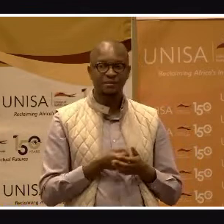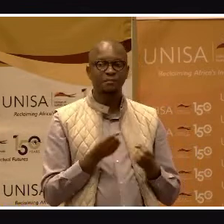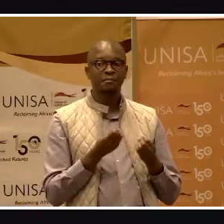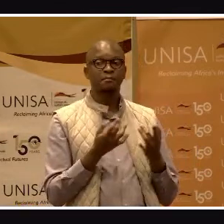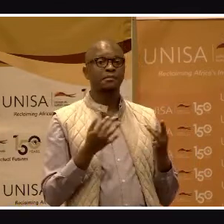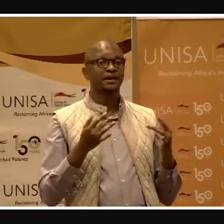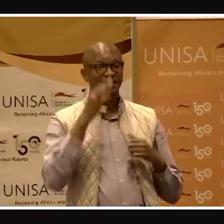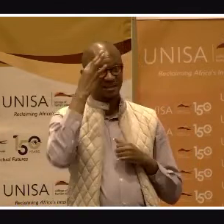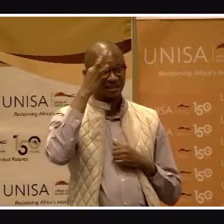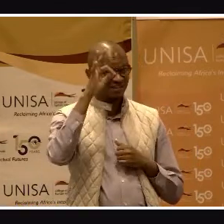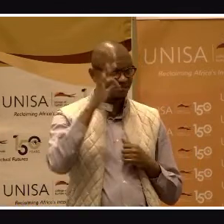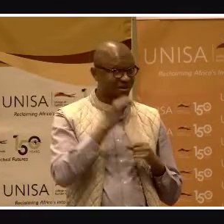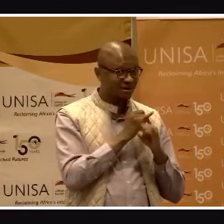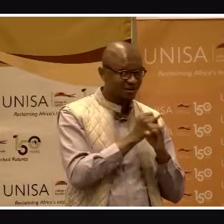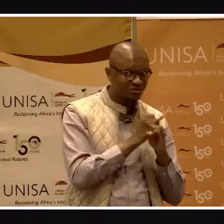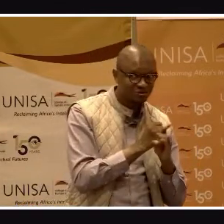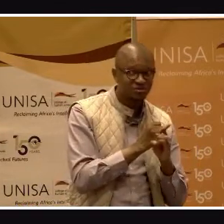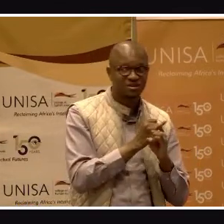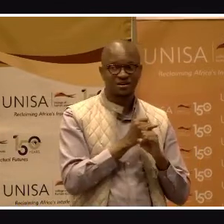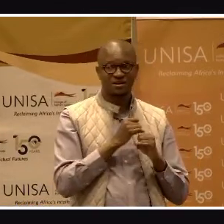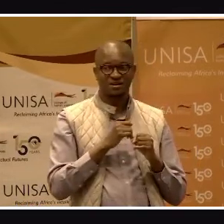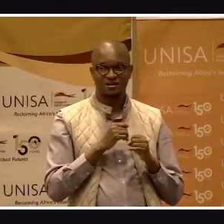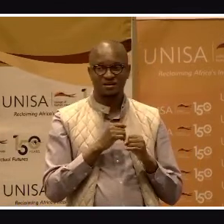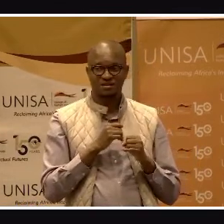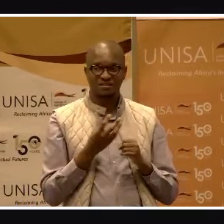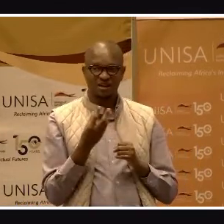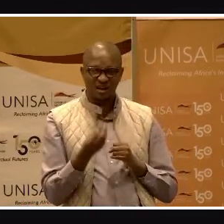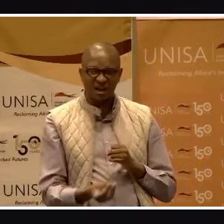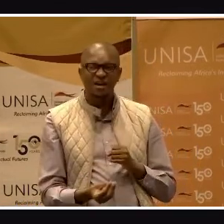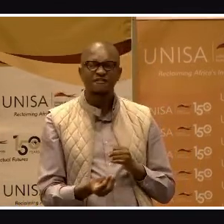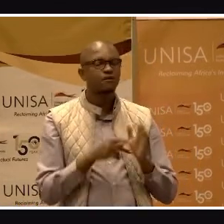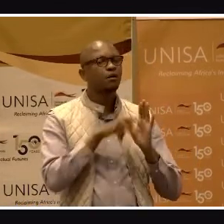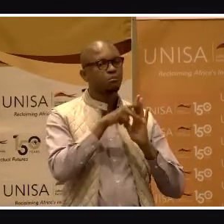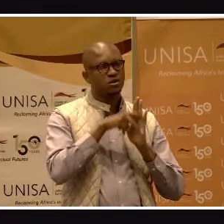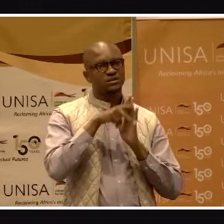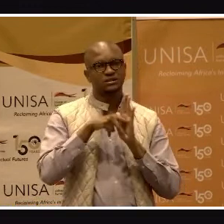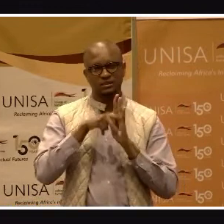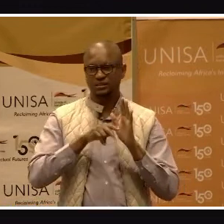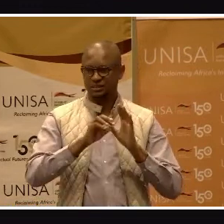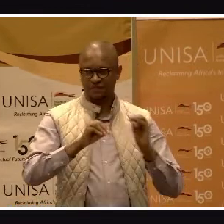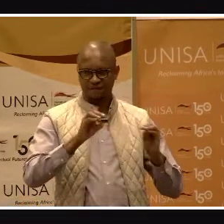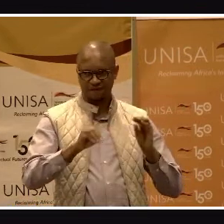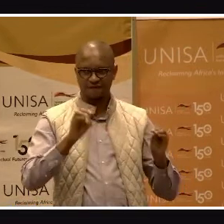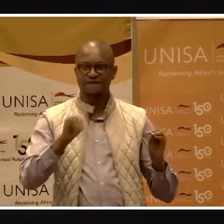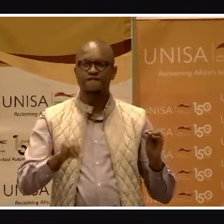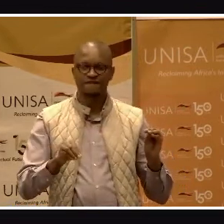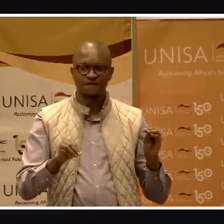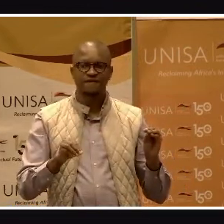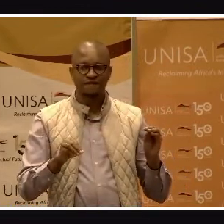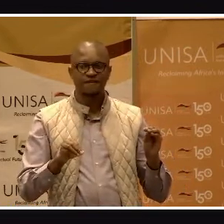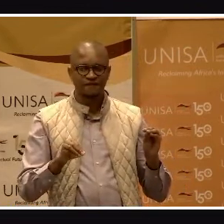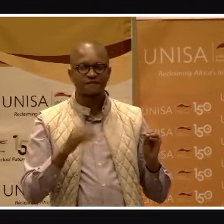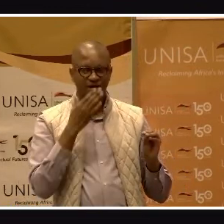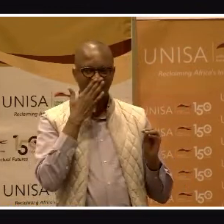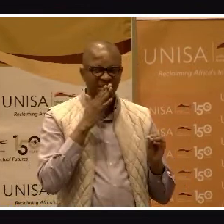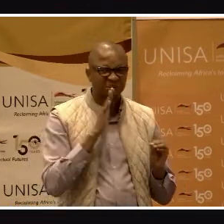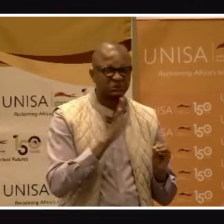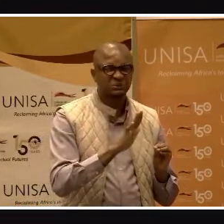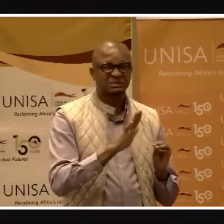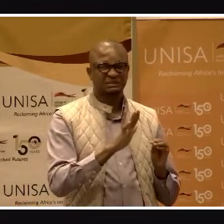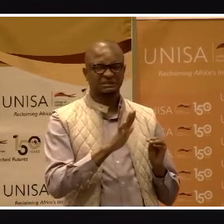see government and institutions have explicit policy or implicit attitude towards the dominant and subordinate languages. All of